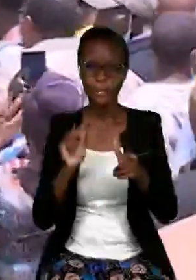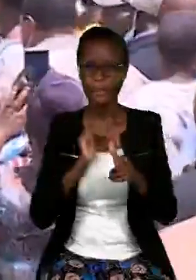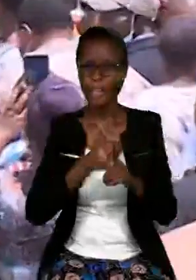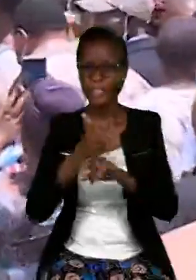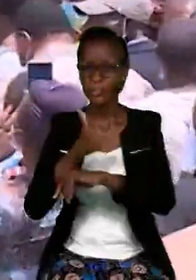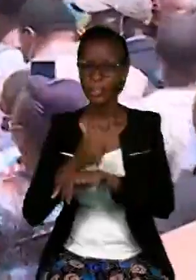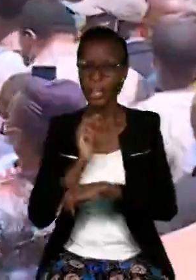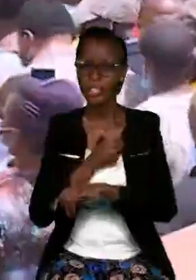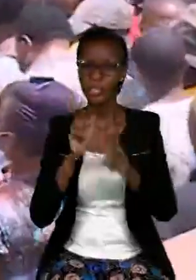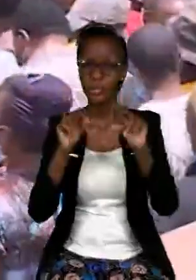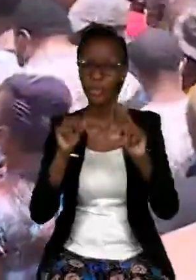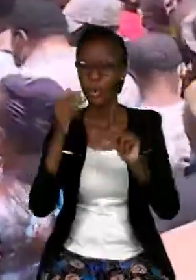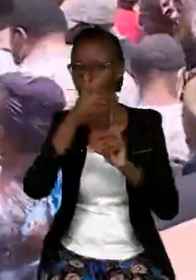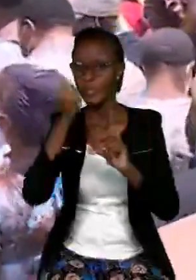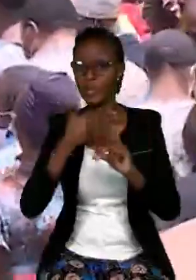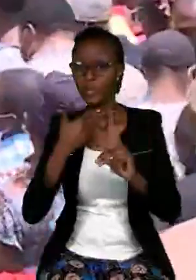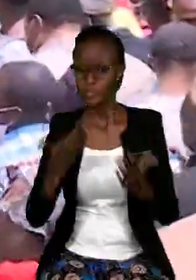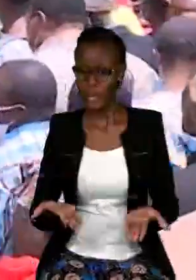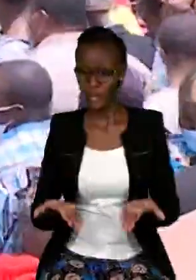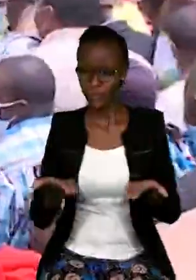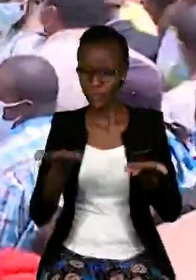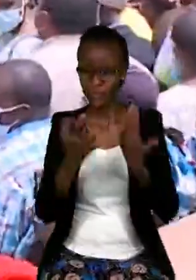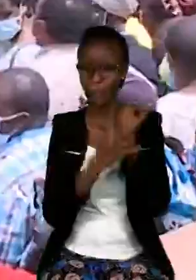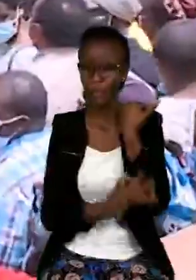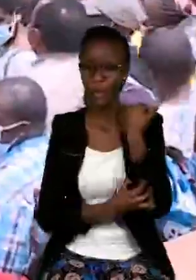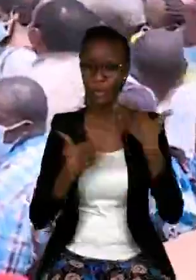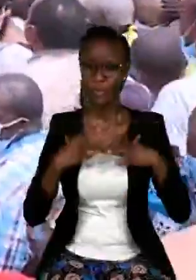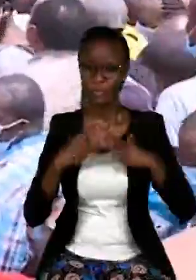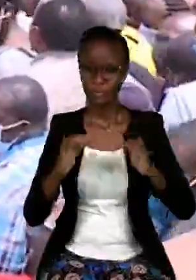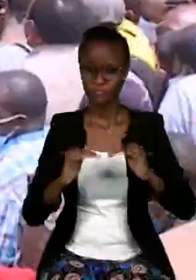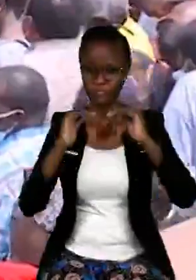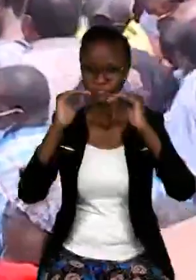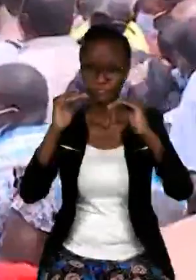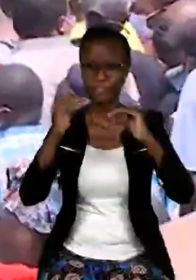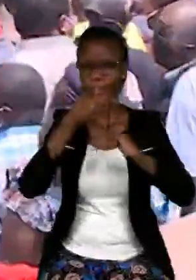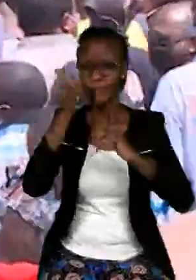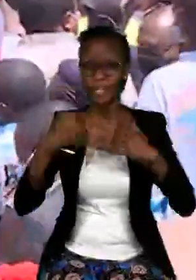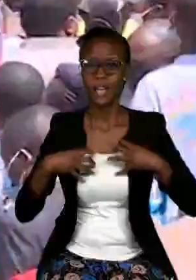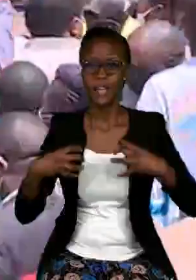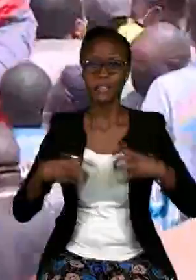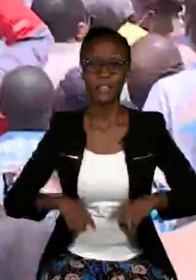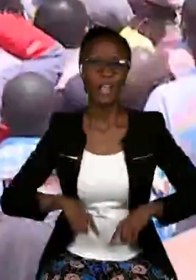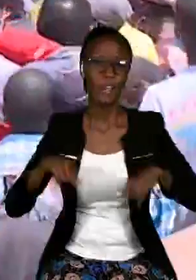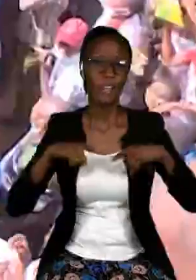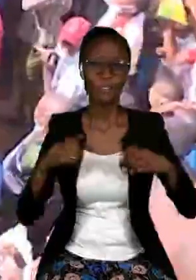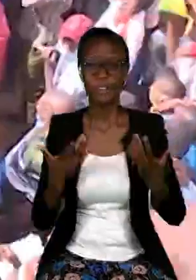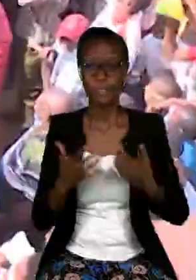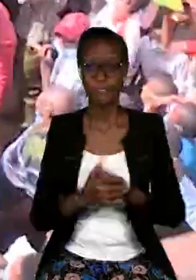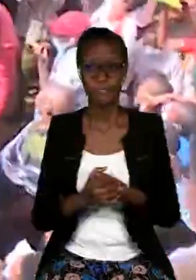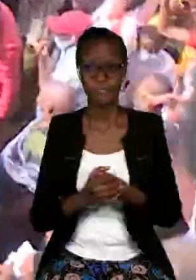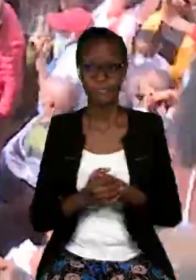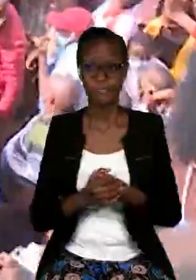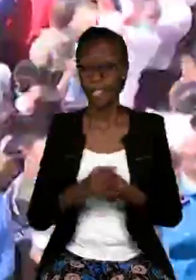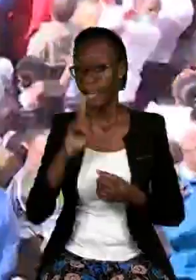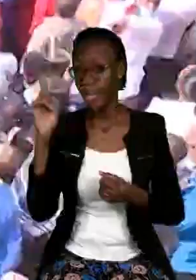vile tutawawezesha hawa walio chini wapande ngazi ya kwenda juu. Hiyo ndio Kenya ambayo sisi wote tunatafuta. The second